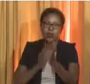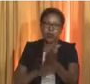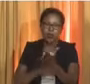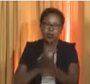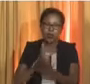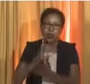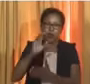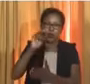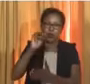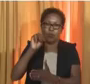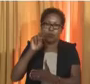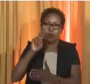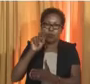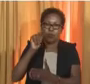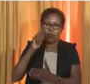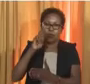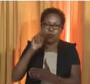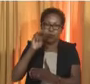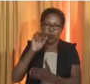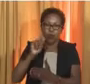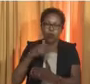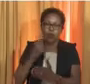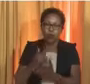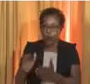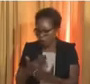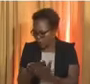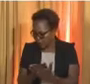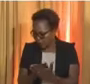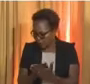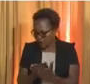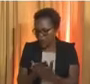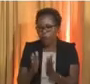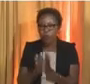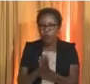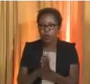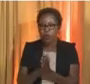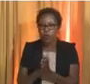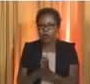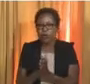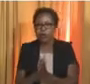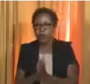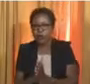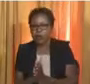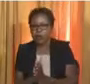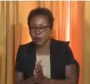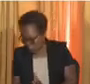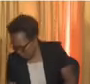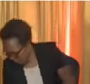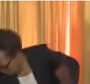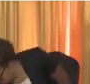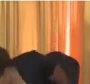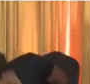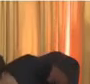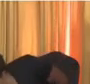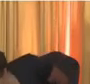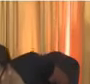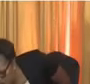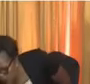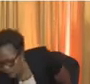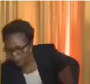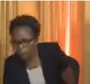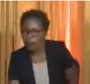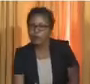Mutuma, appearing with Ms. Gerono for the 7th to the 8th respondents, also relied